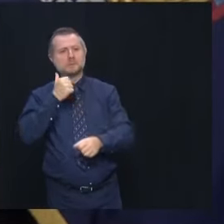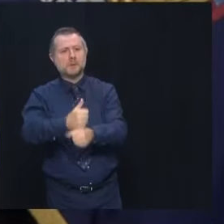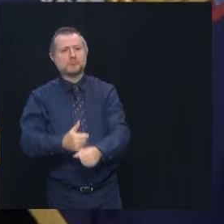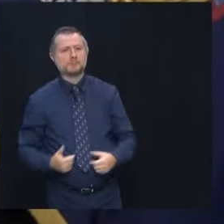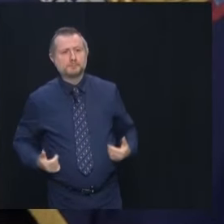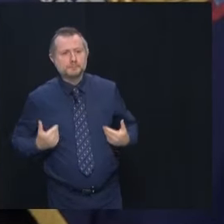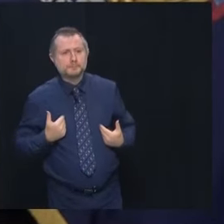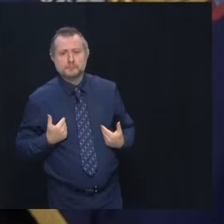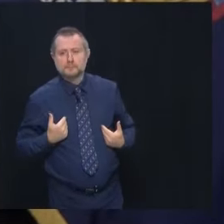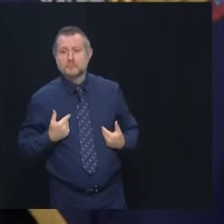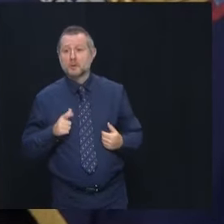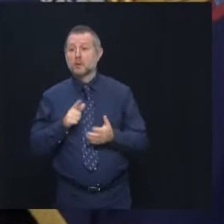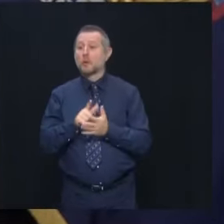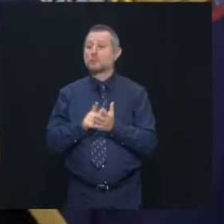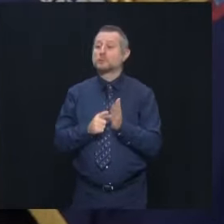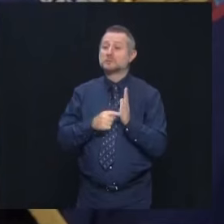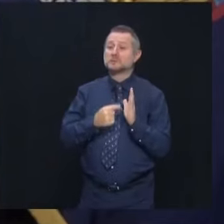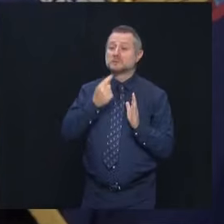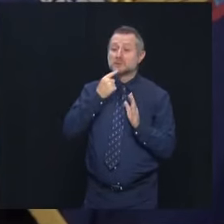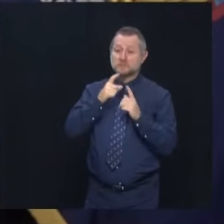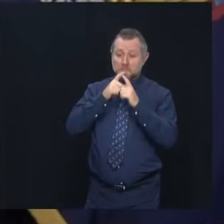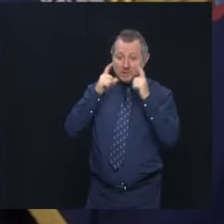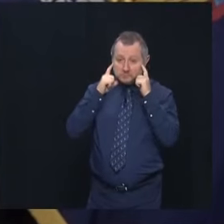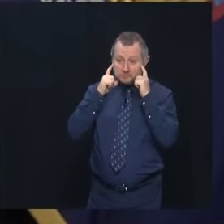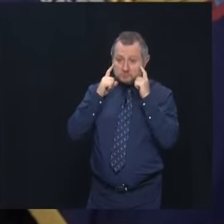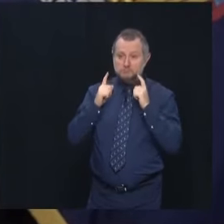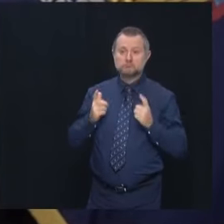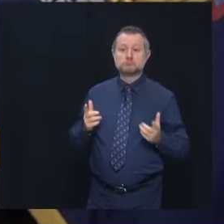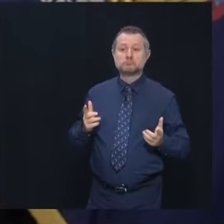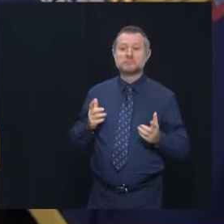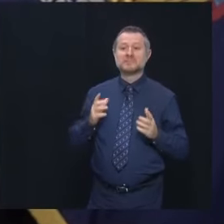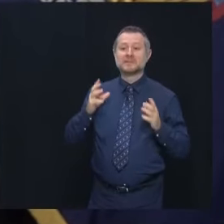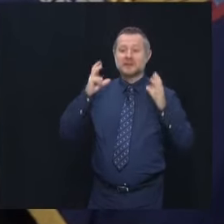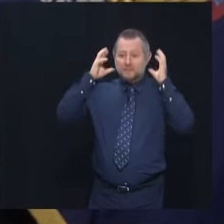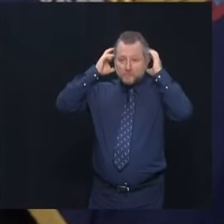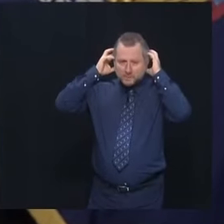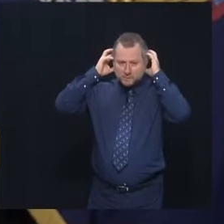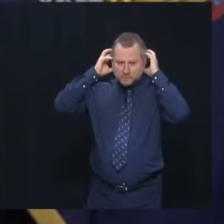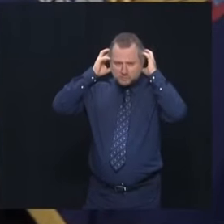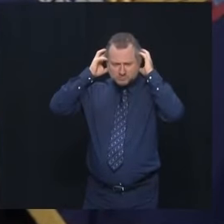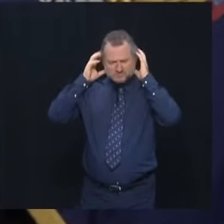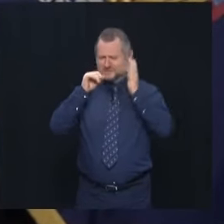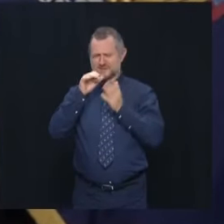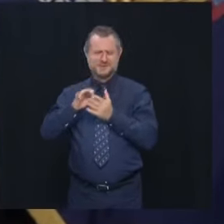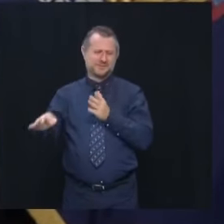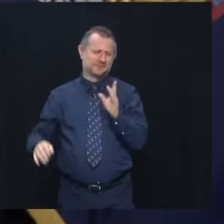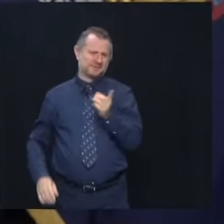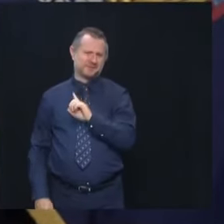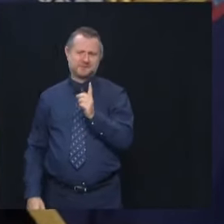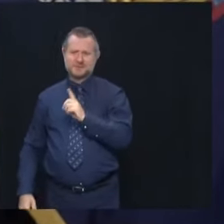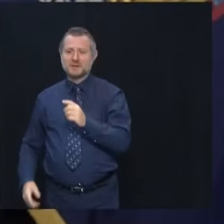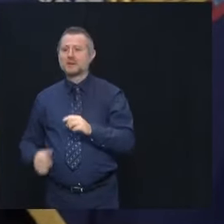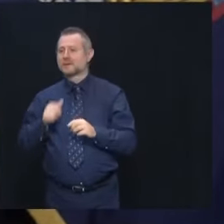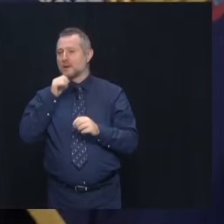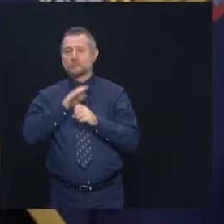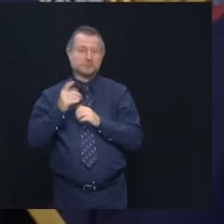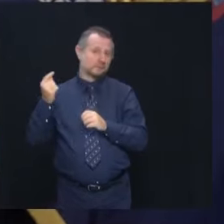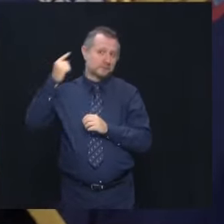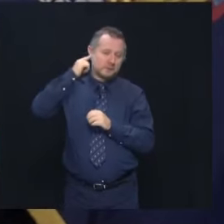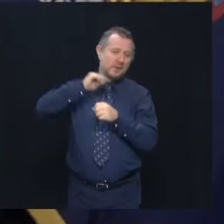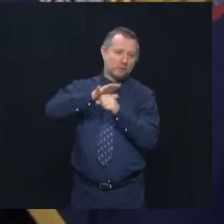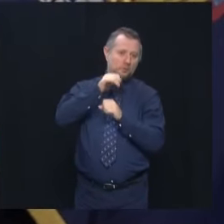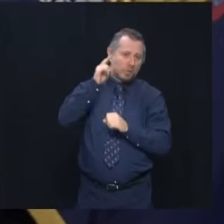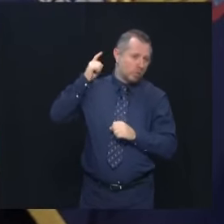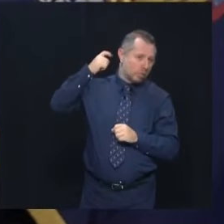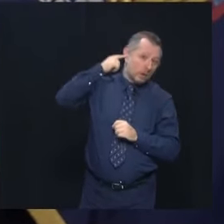The law says a mask, not earmuffs, because we don't believe the virus goes in your ear. Maybe somebody will do